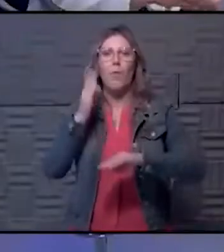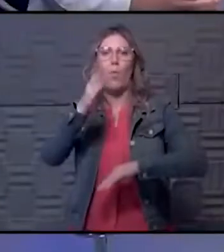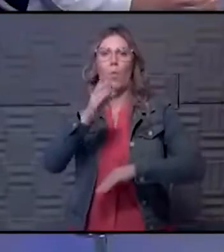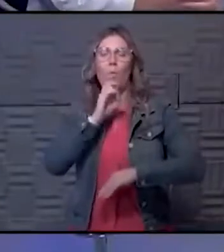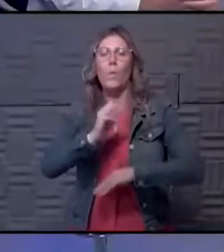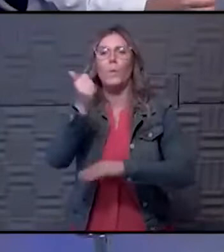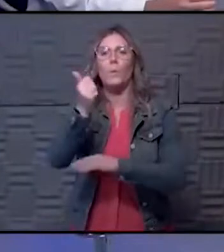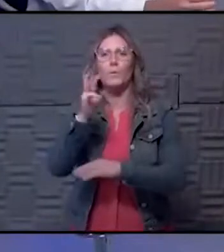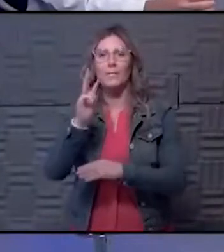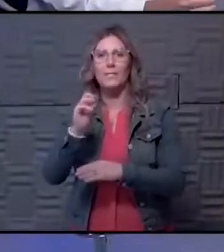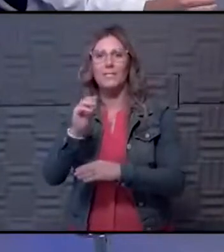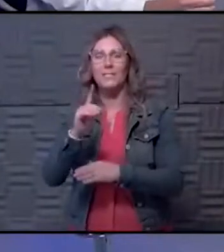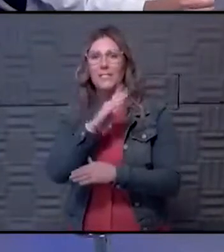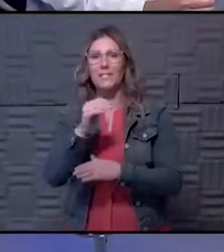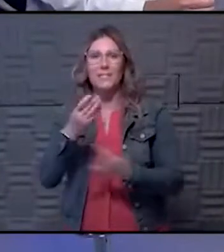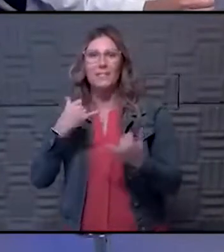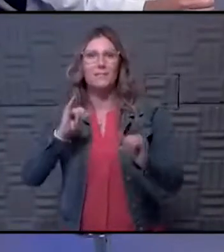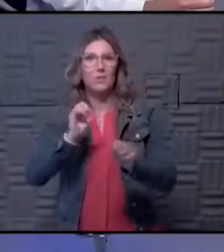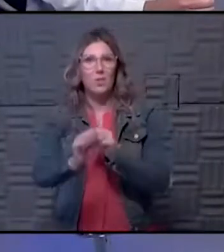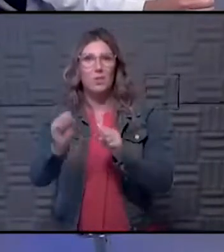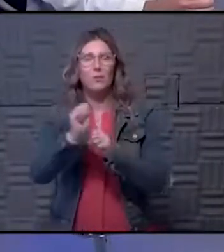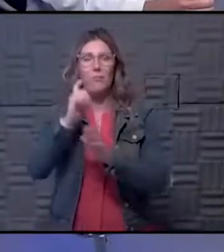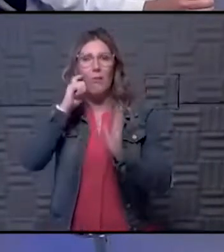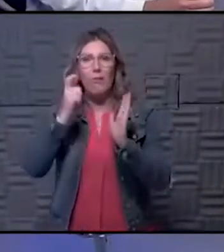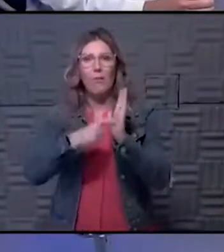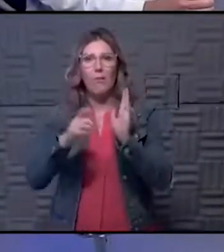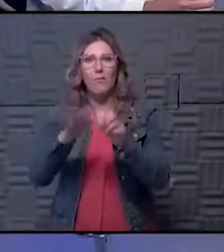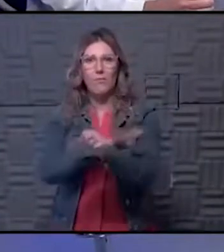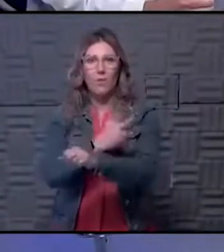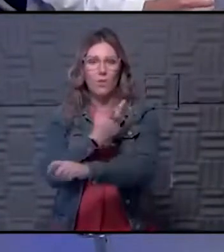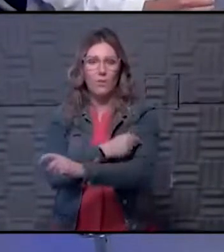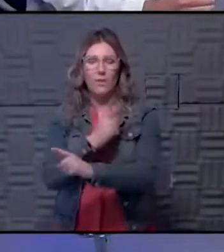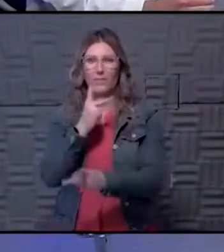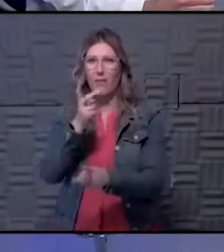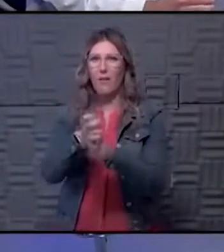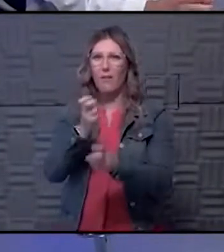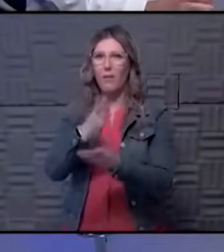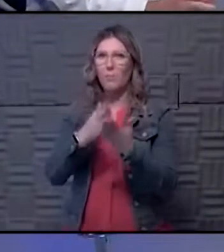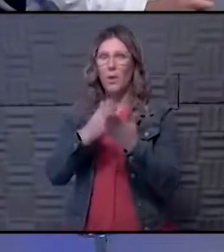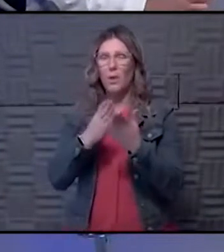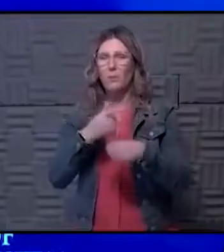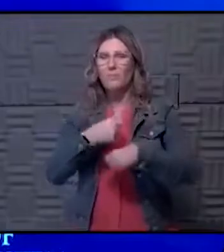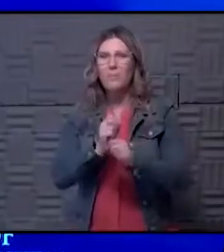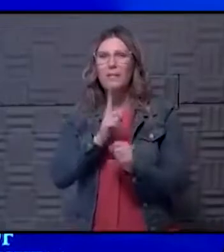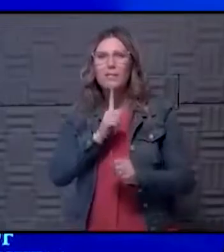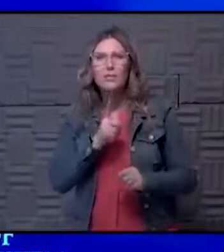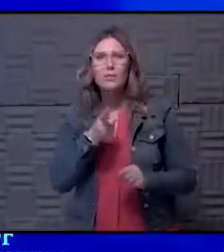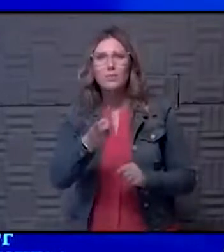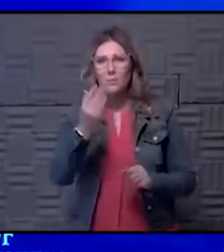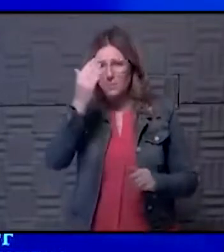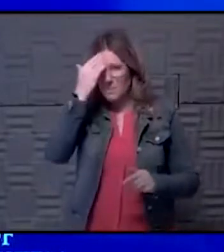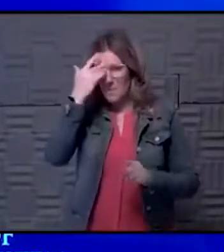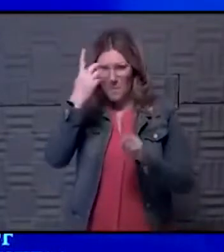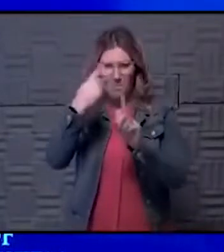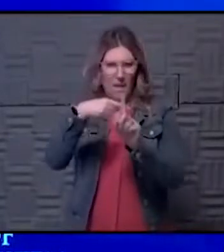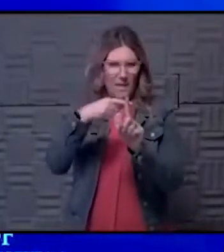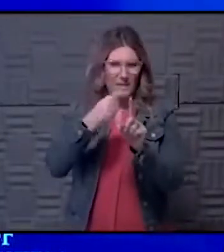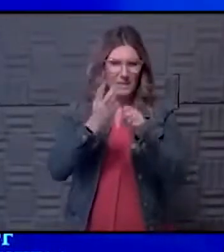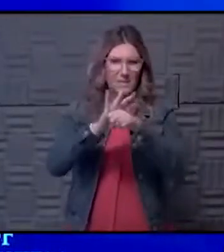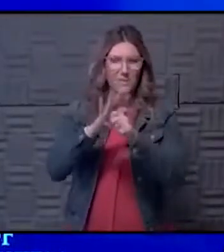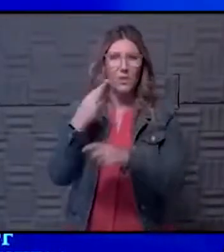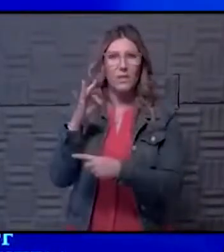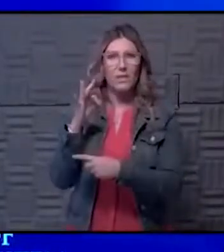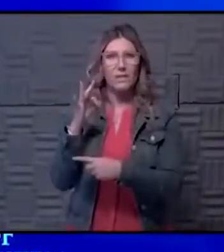to identify those patients that have been fully vaccinated. The hard part is trying to make sure that you know that because you're positive with